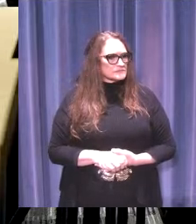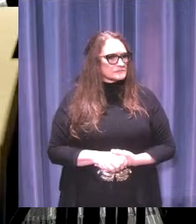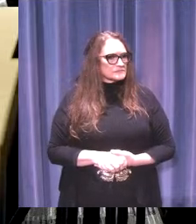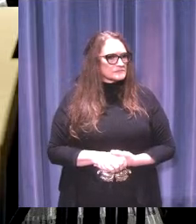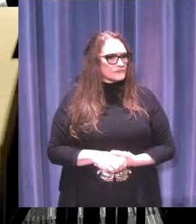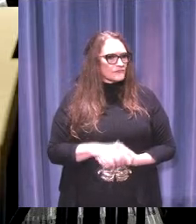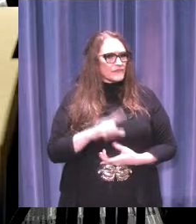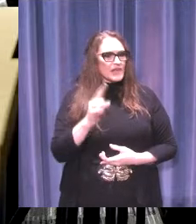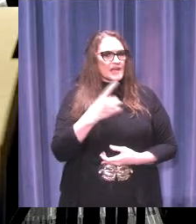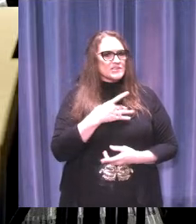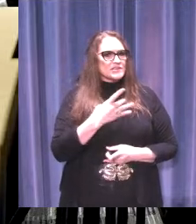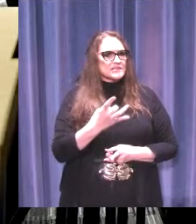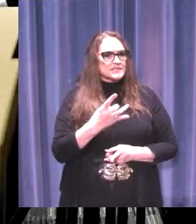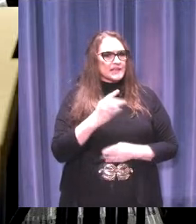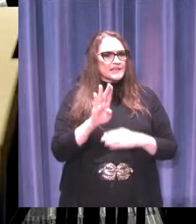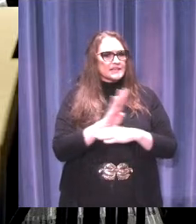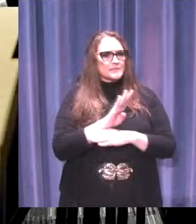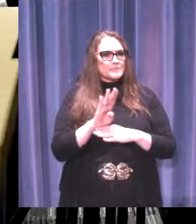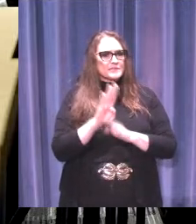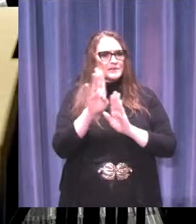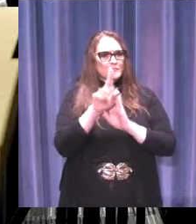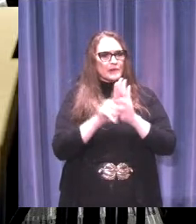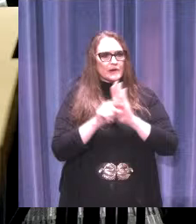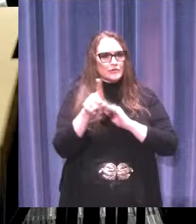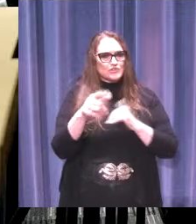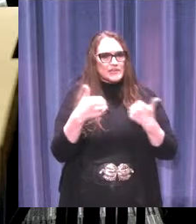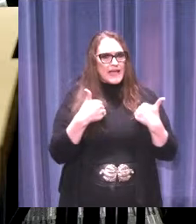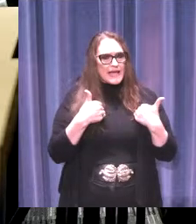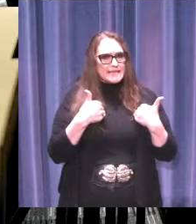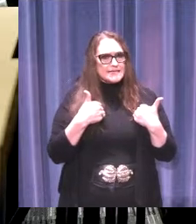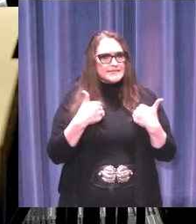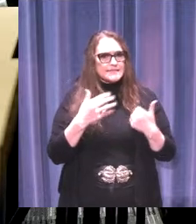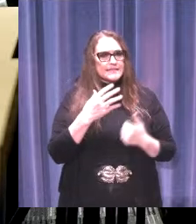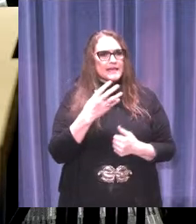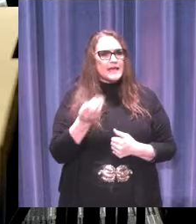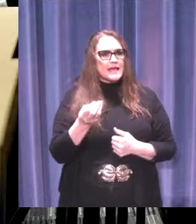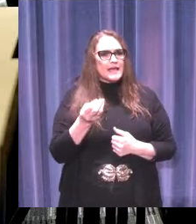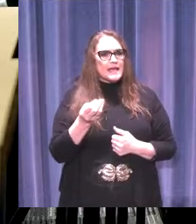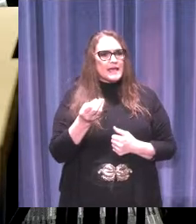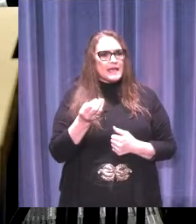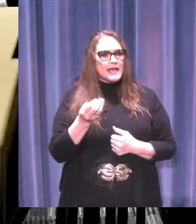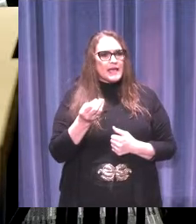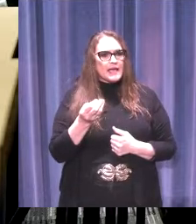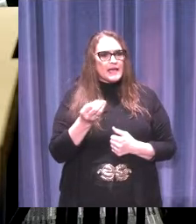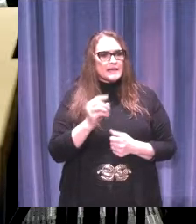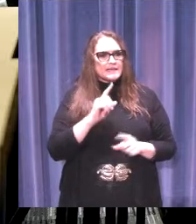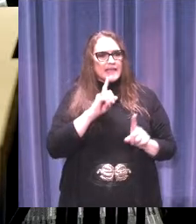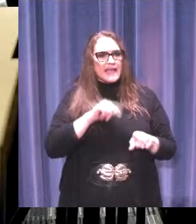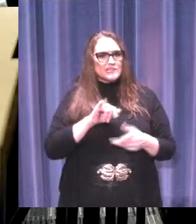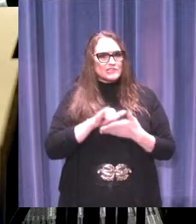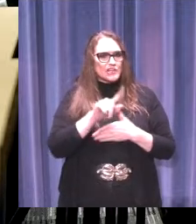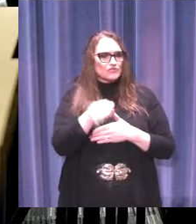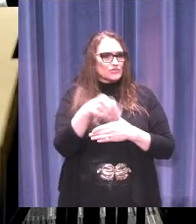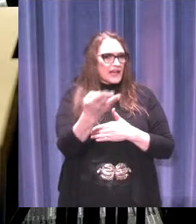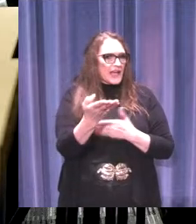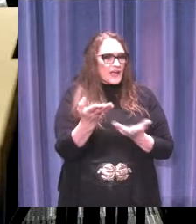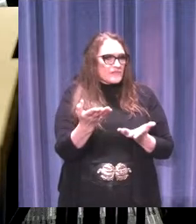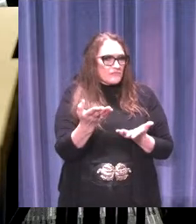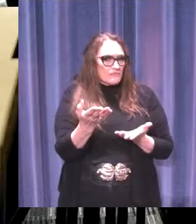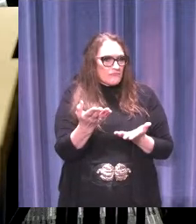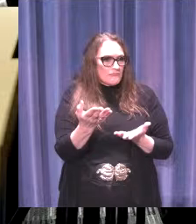I just like the business background she has and the answers that she give.